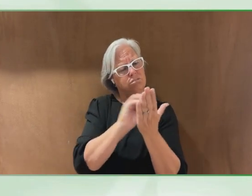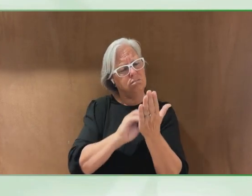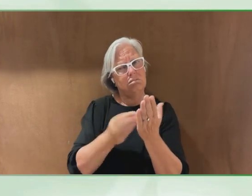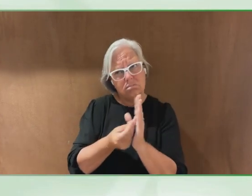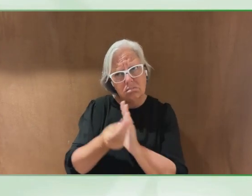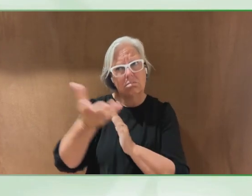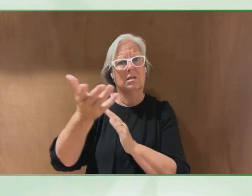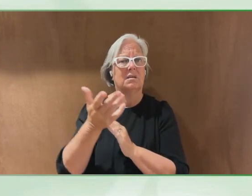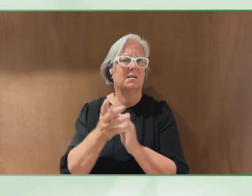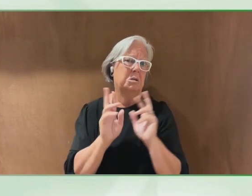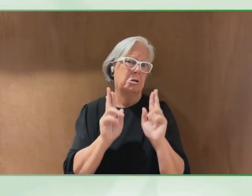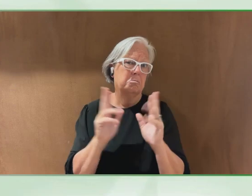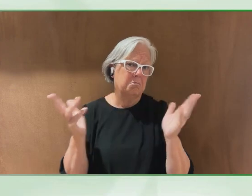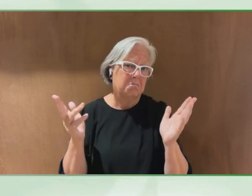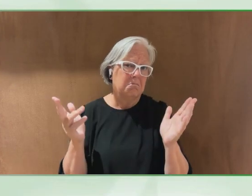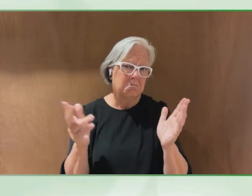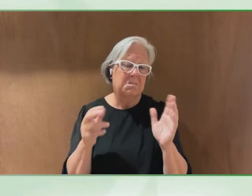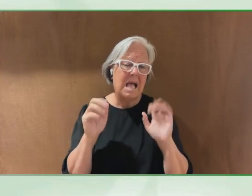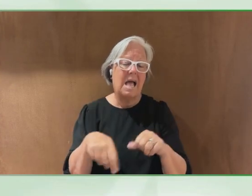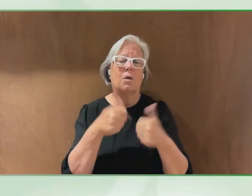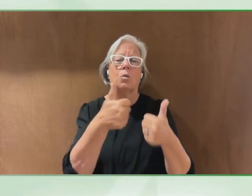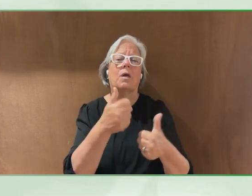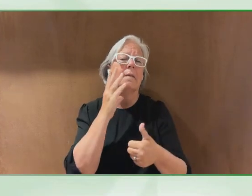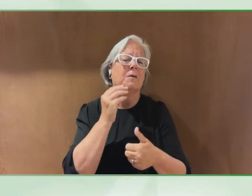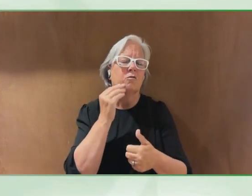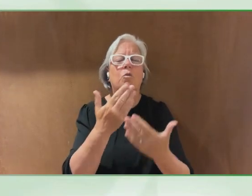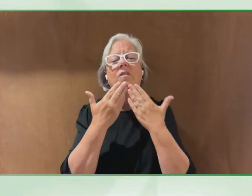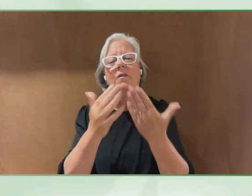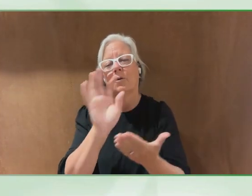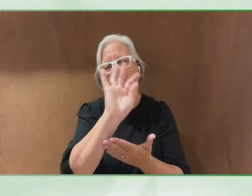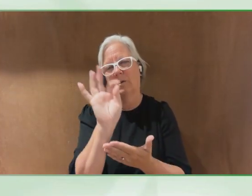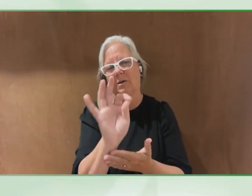can be a really empowering thing to do. Thanks for that question.